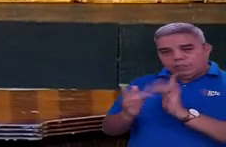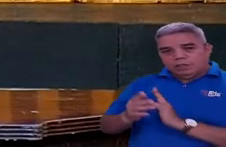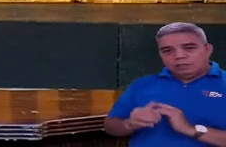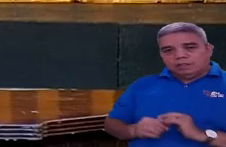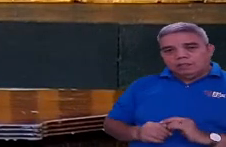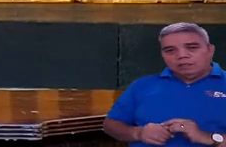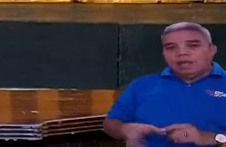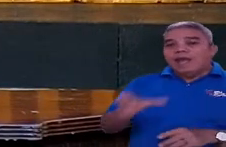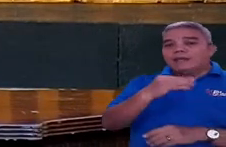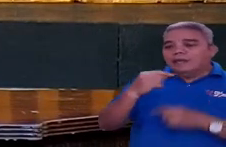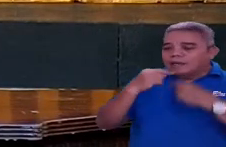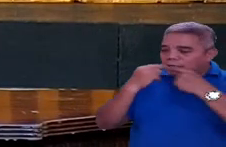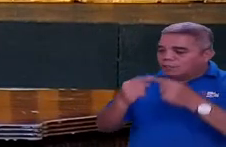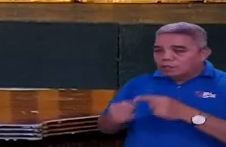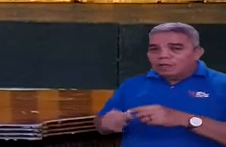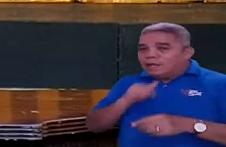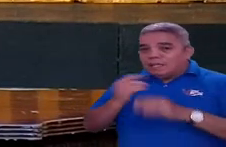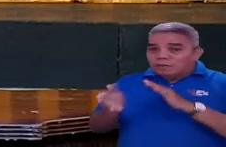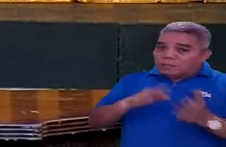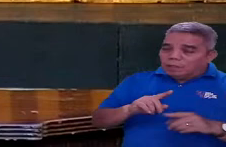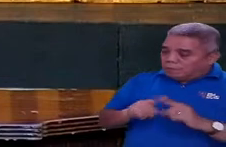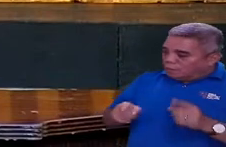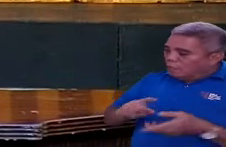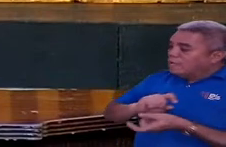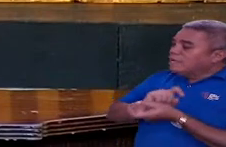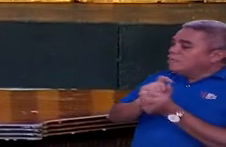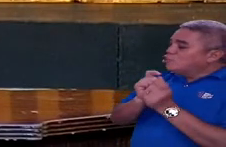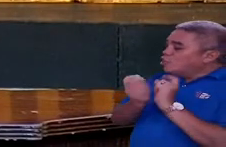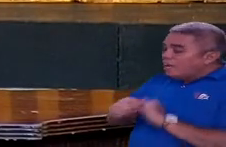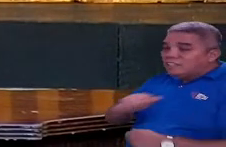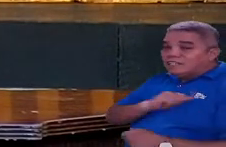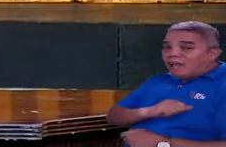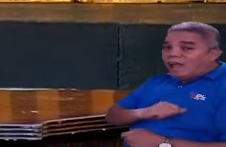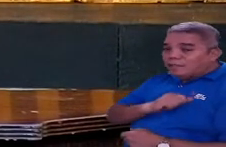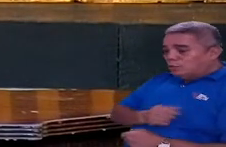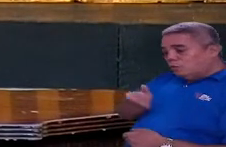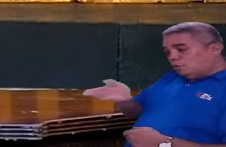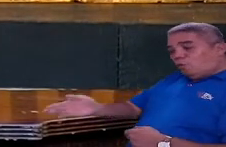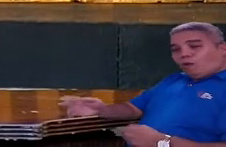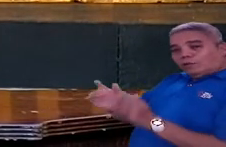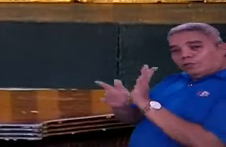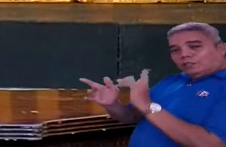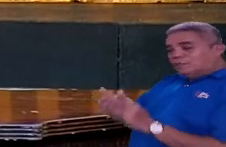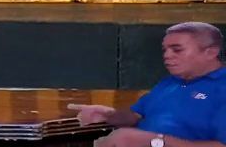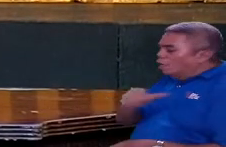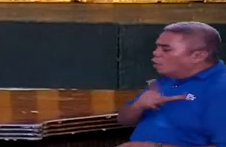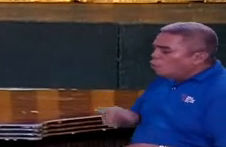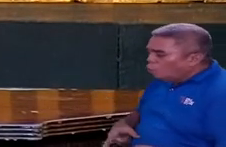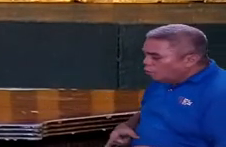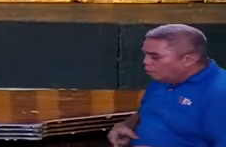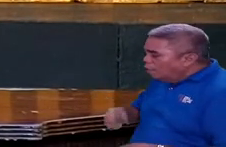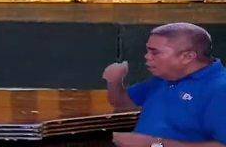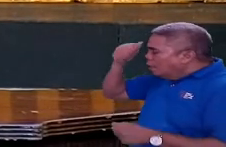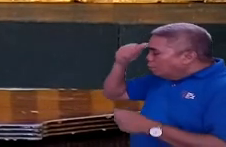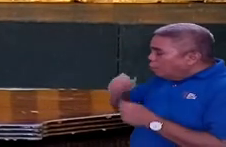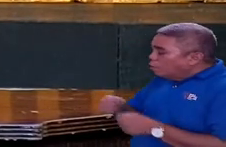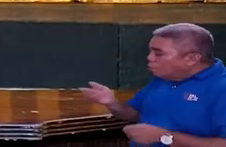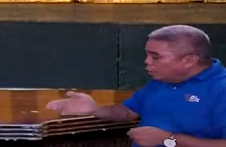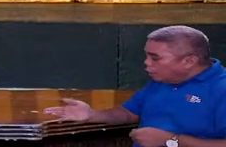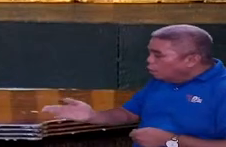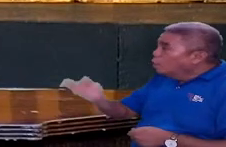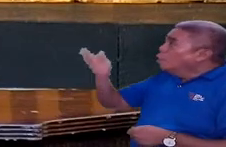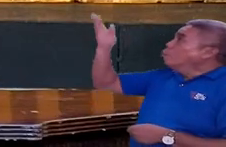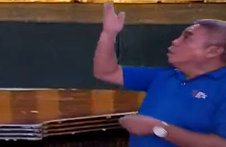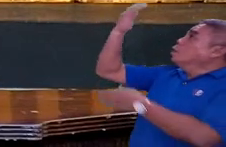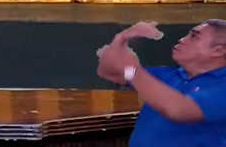Christ. And then before he died, he said, he changed his attitude towards Jesus Christ and said, Lord, remember me when